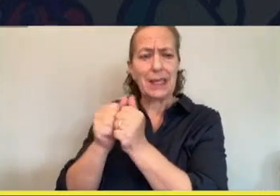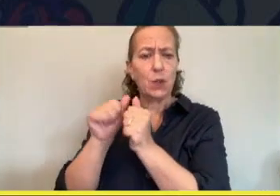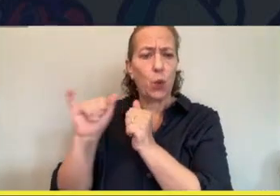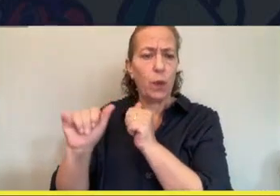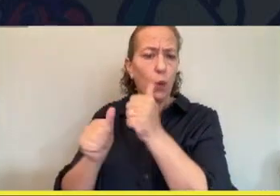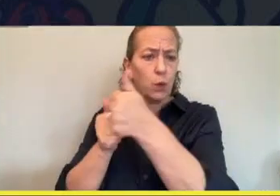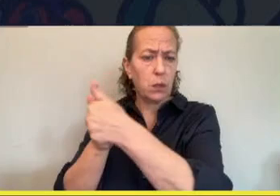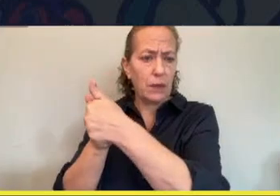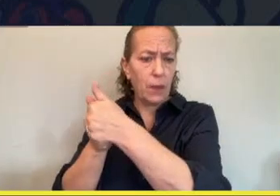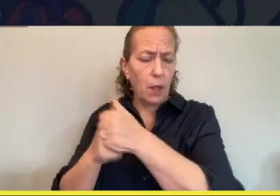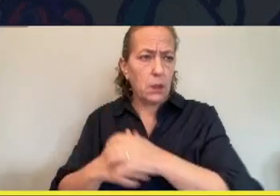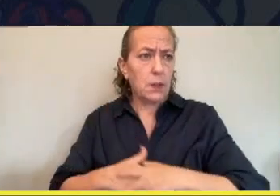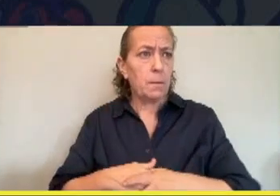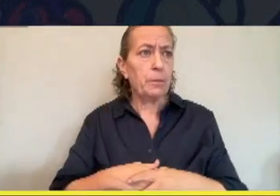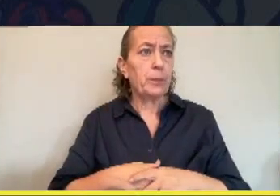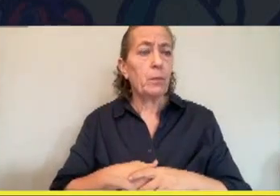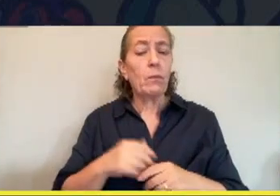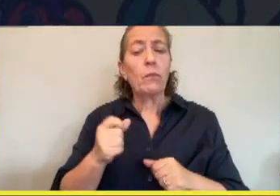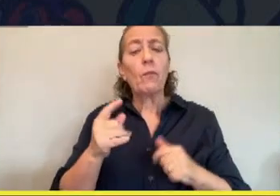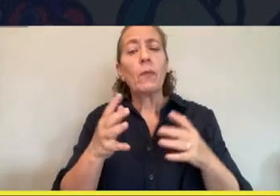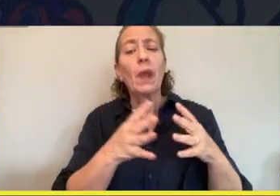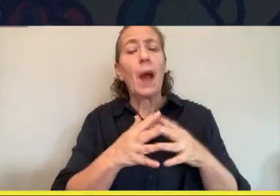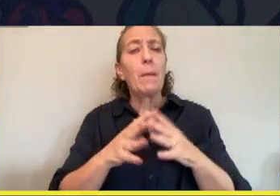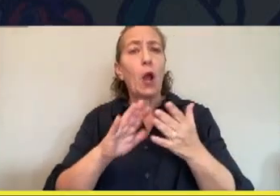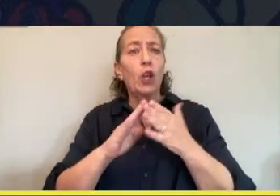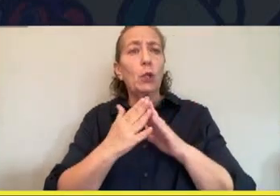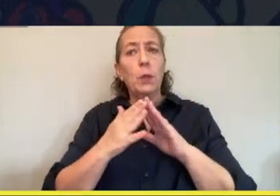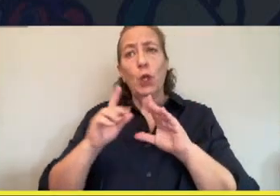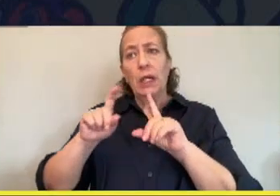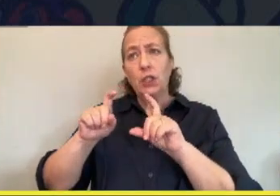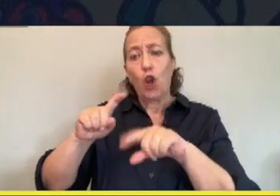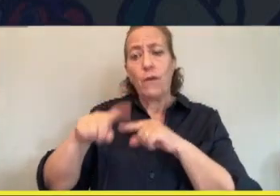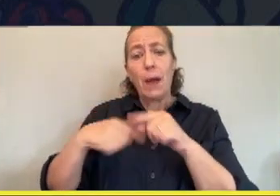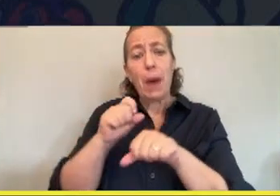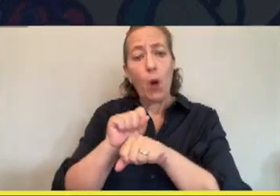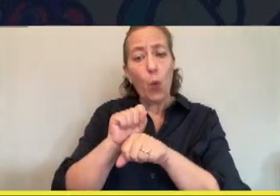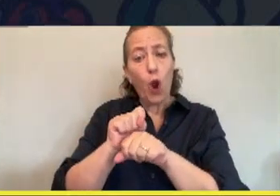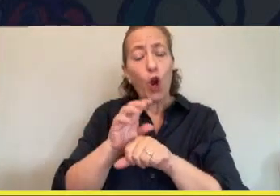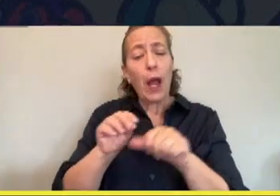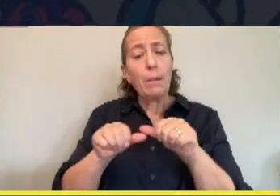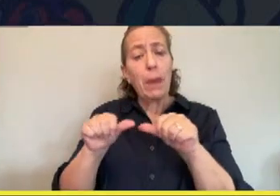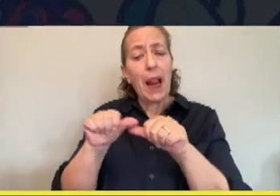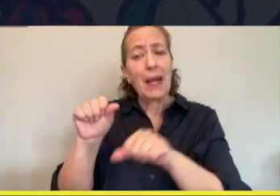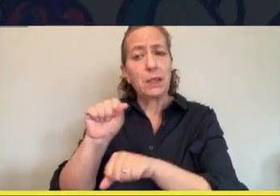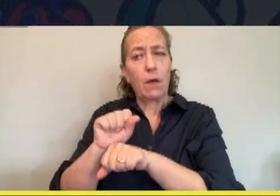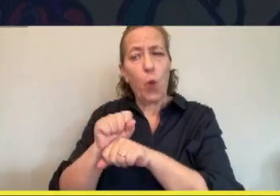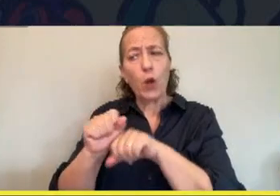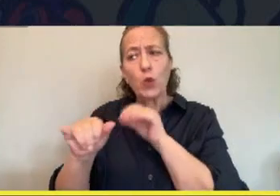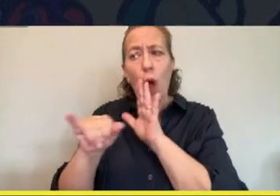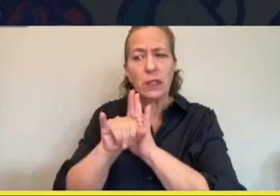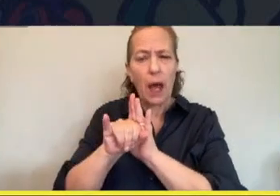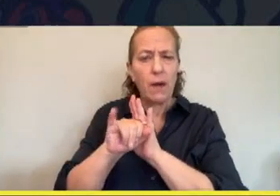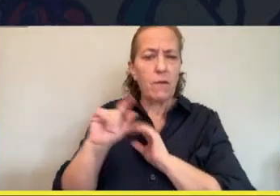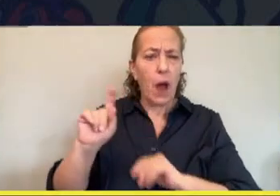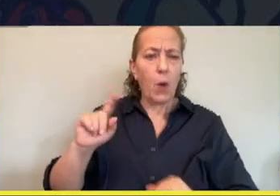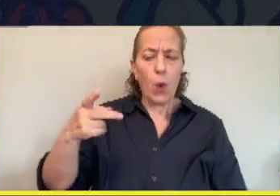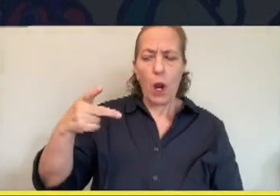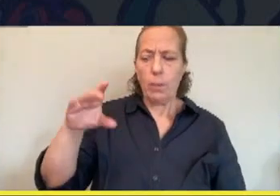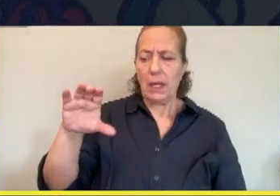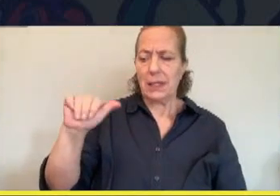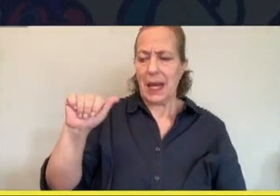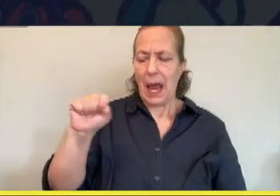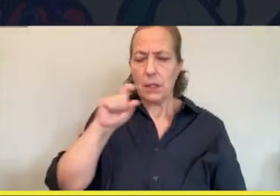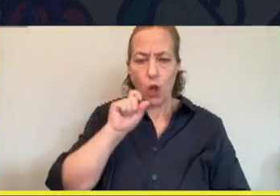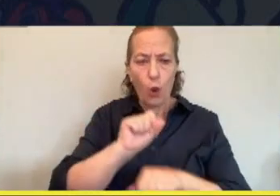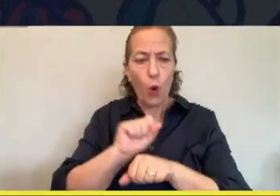American Community Survey question about work and place of work to identify PCAs and where they were working. And we used the Office